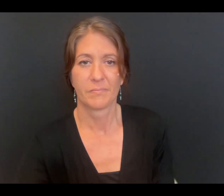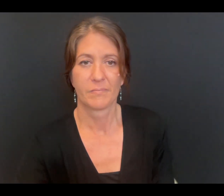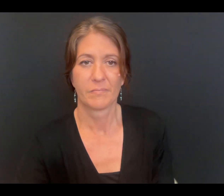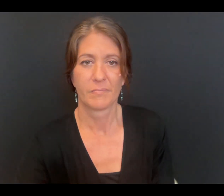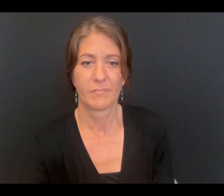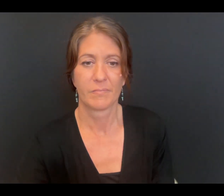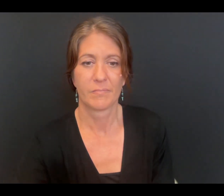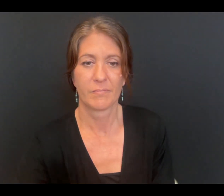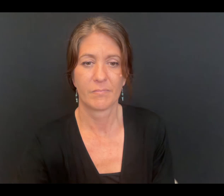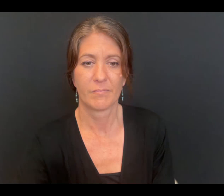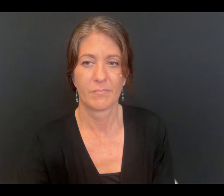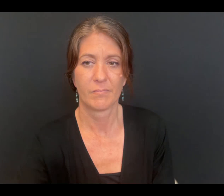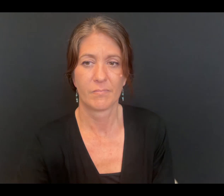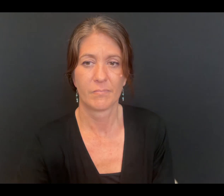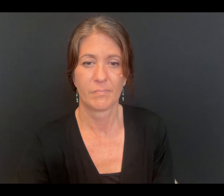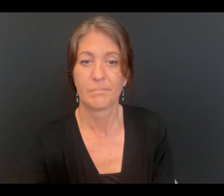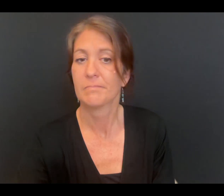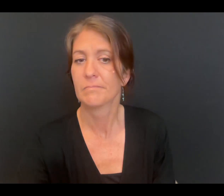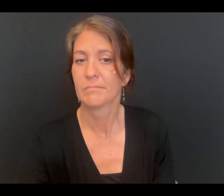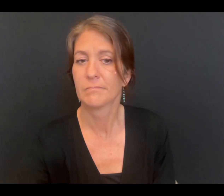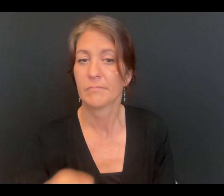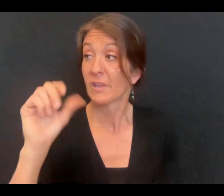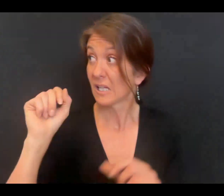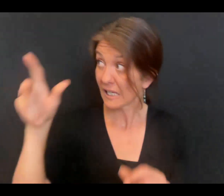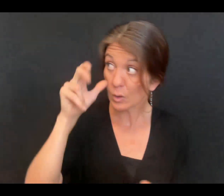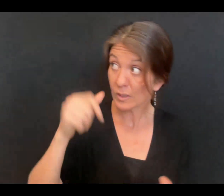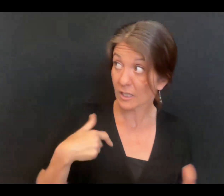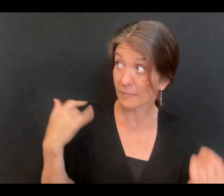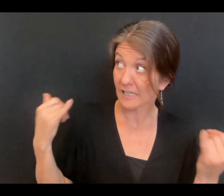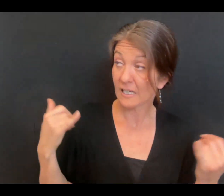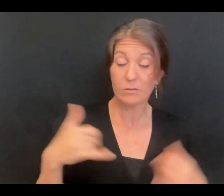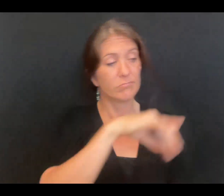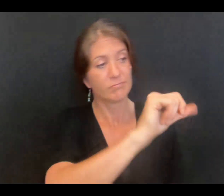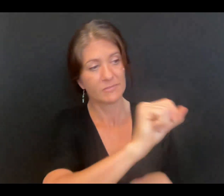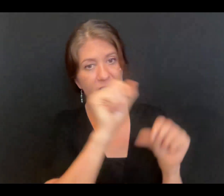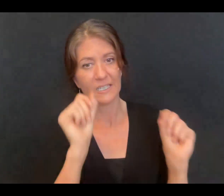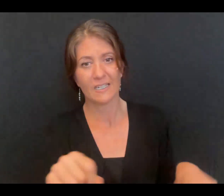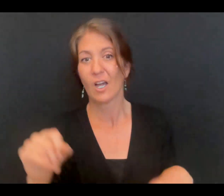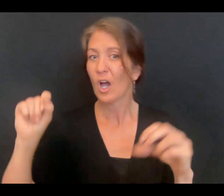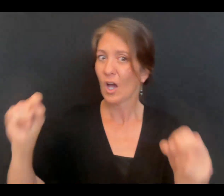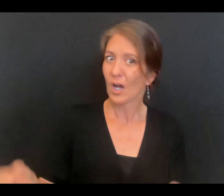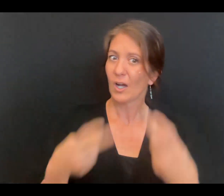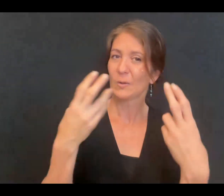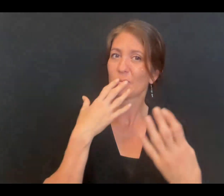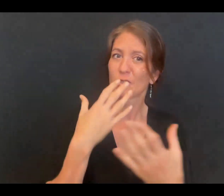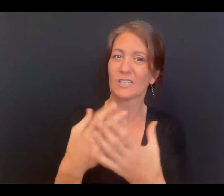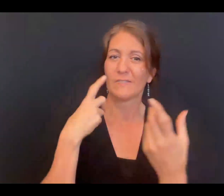Okay, Angela. This is yes, Mary. I can hear. Yeah. Oh, good. Finally.